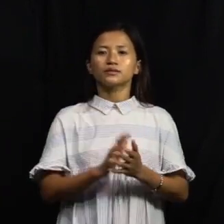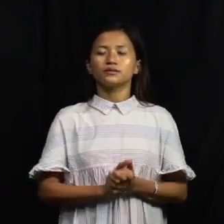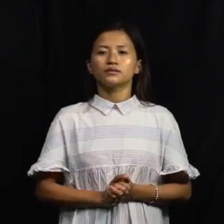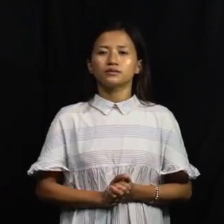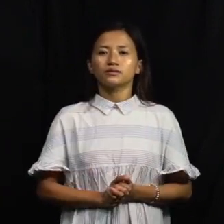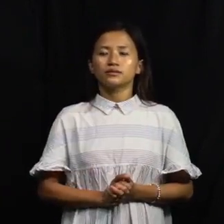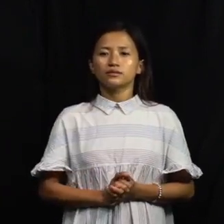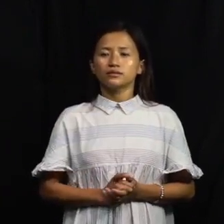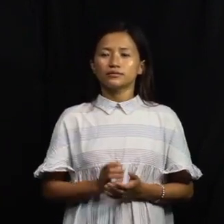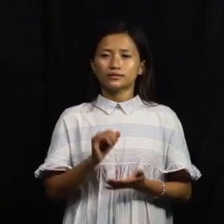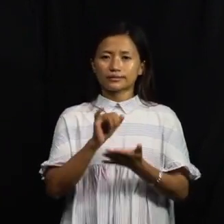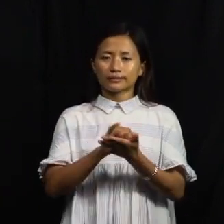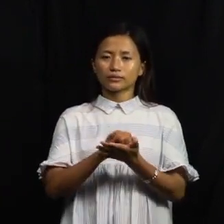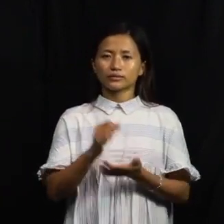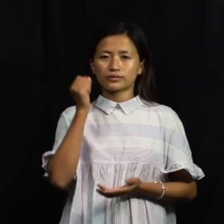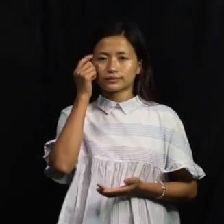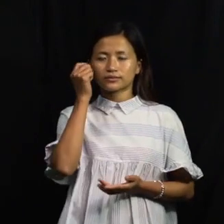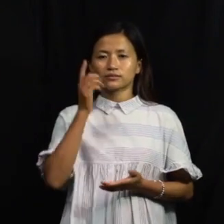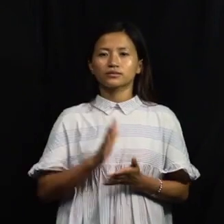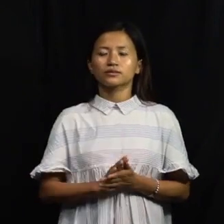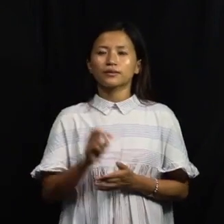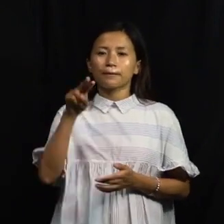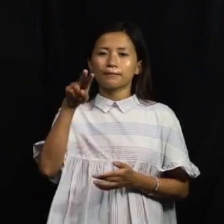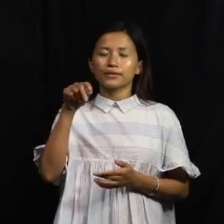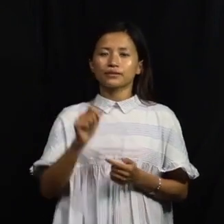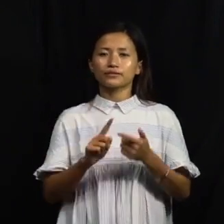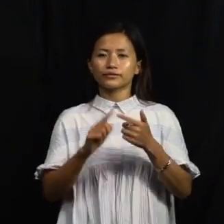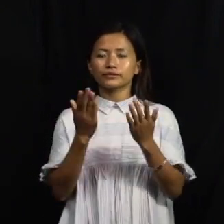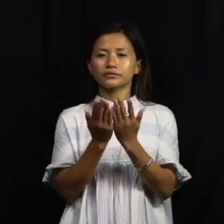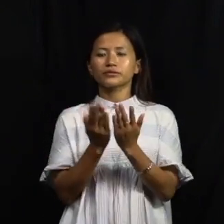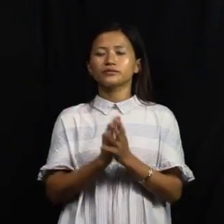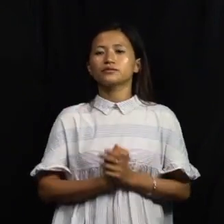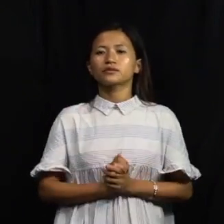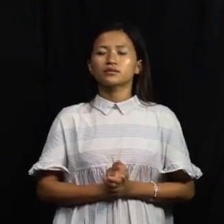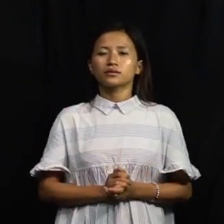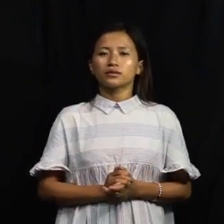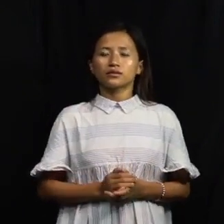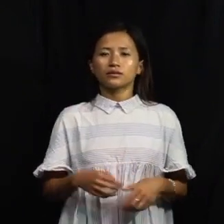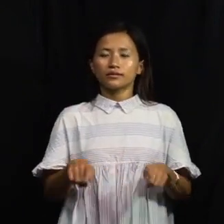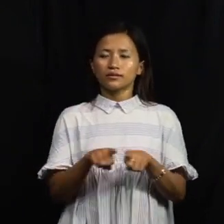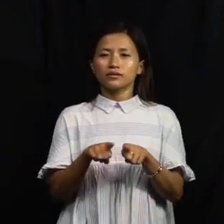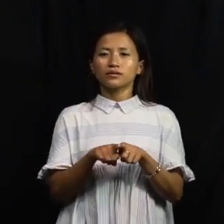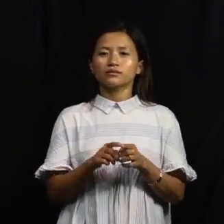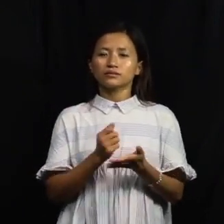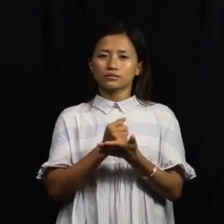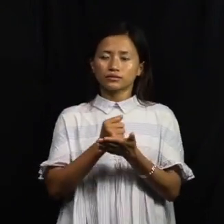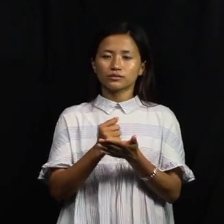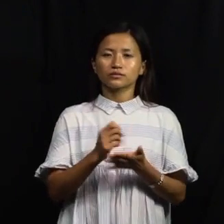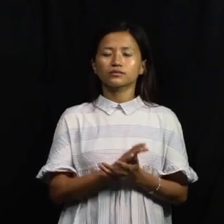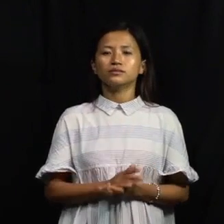it? And then we also understood about the meaning of education, right? And then we also tried